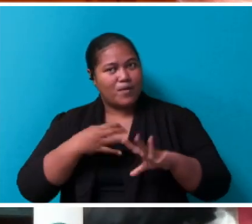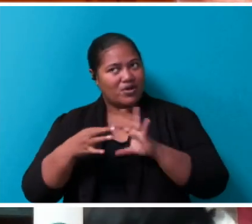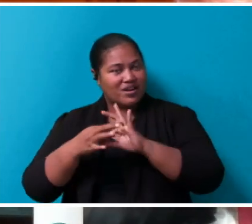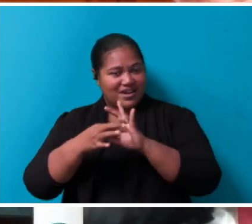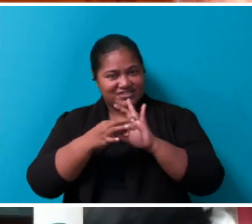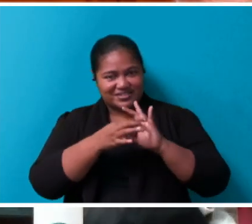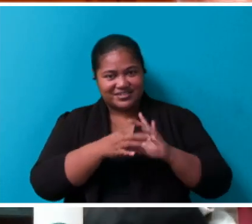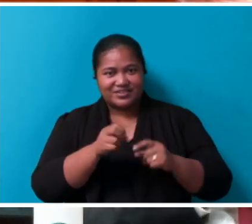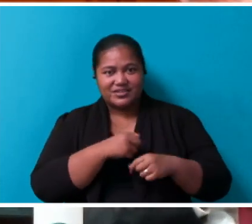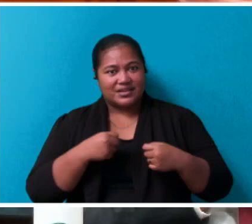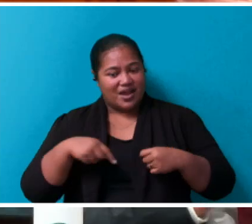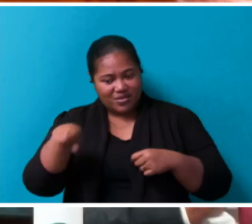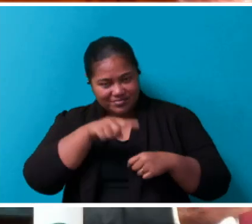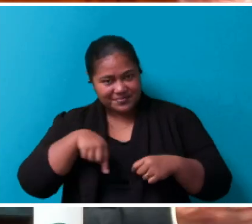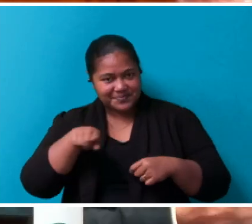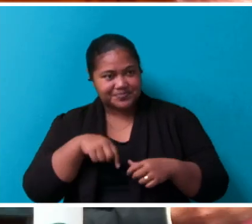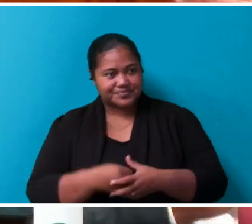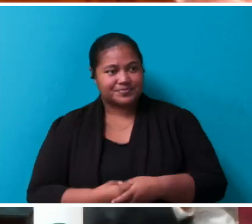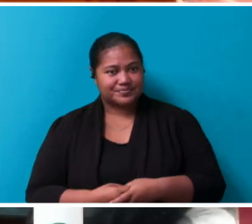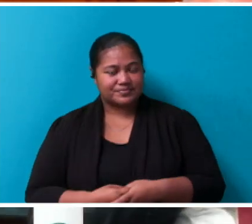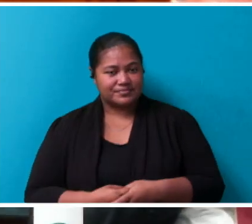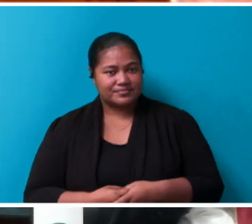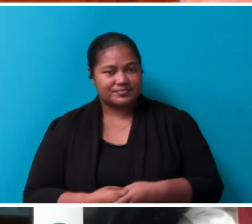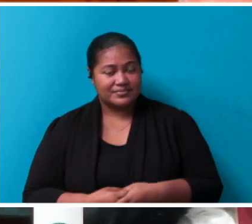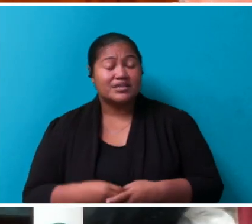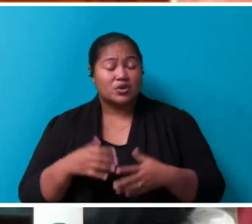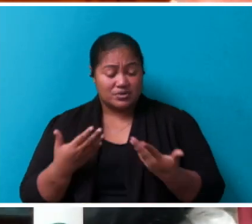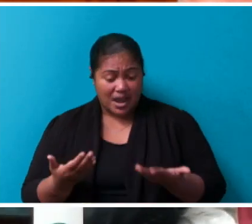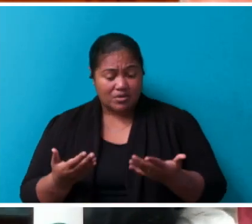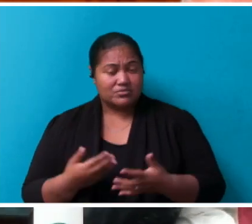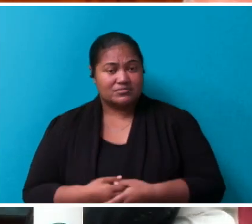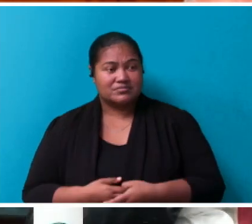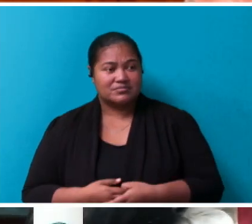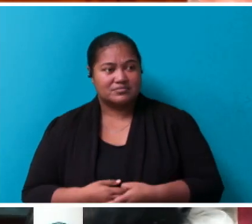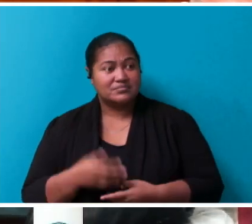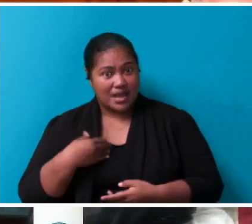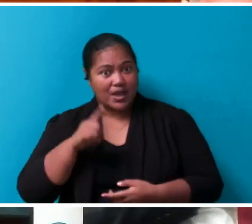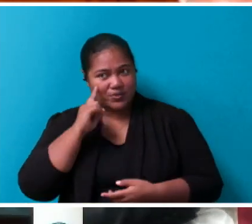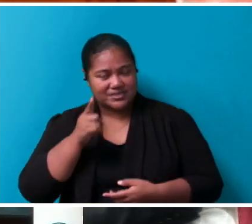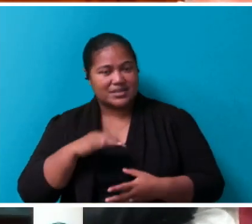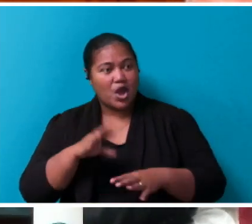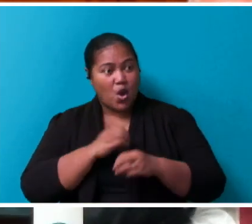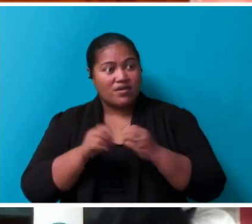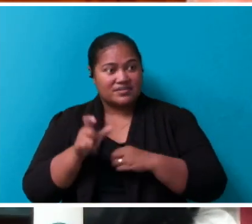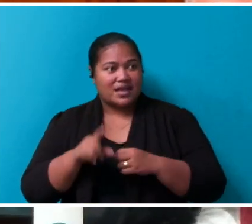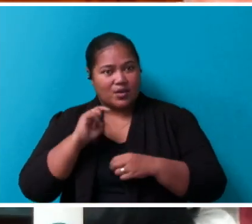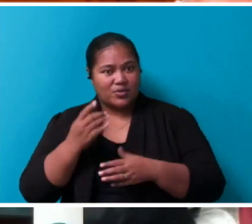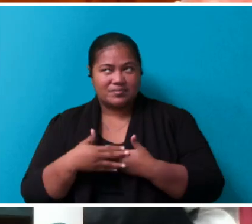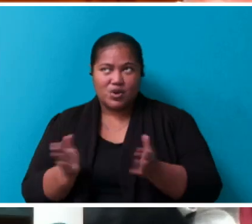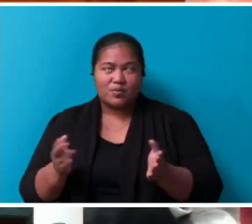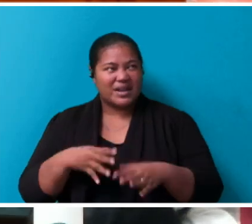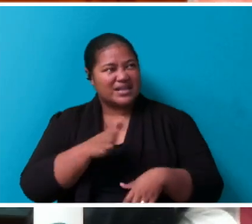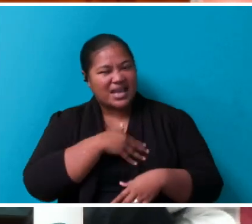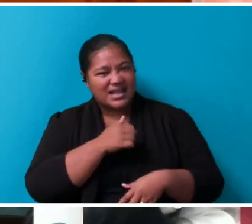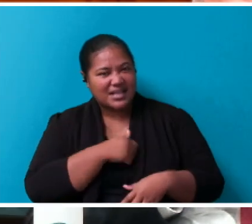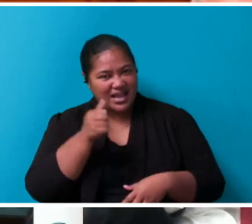our diaspora. In no time, Madam Deputy Speaker, I expect offices to be opened in Canada,